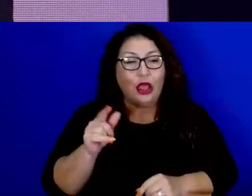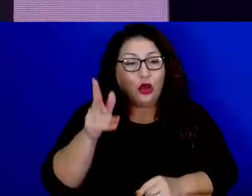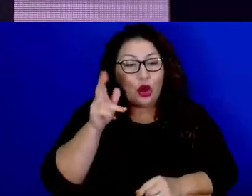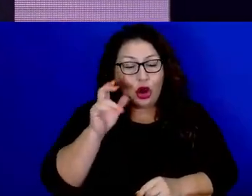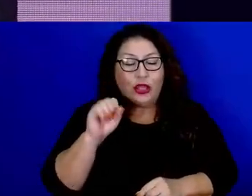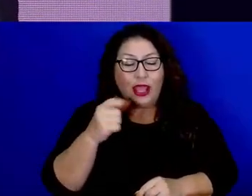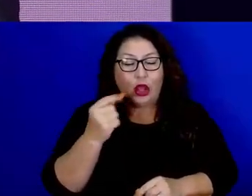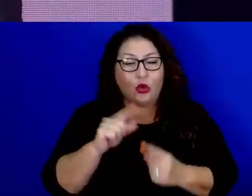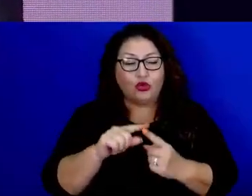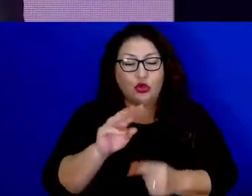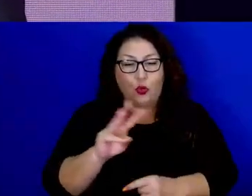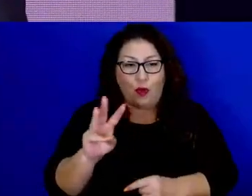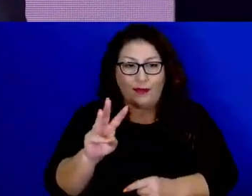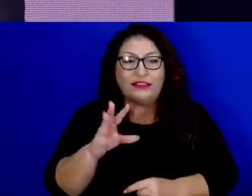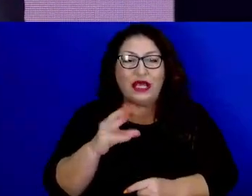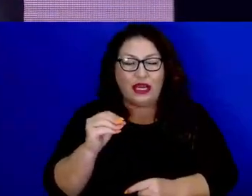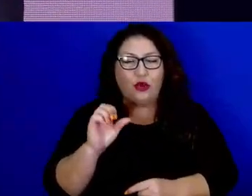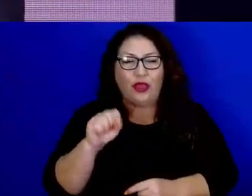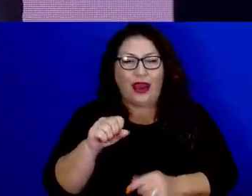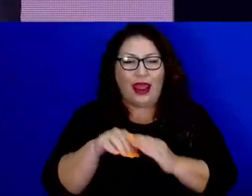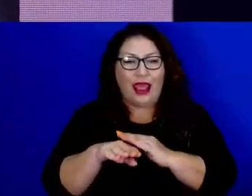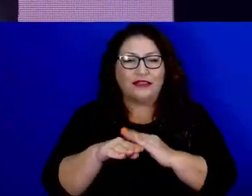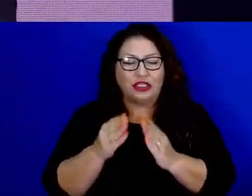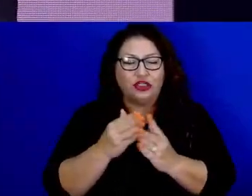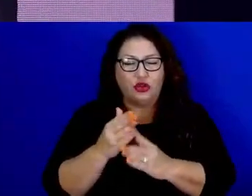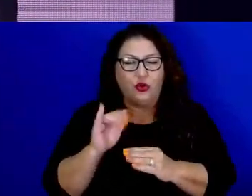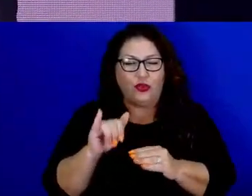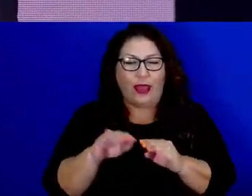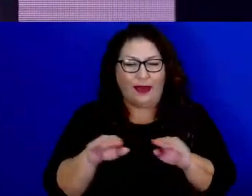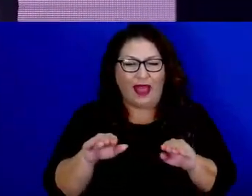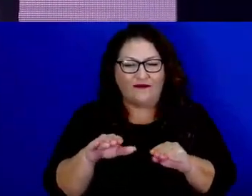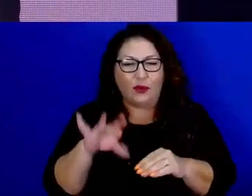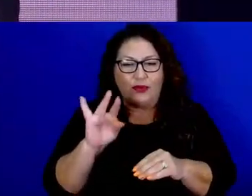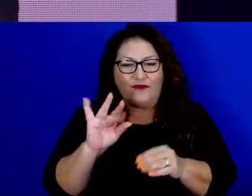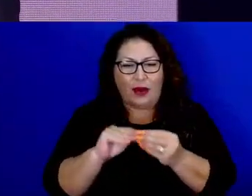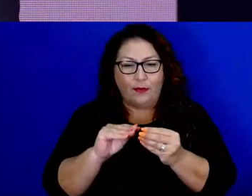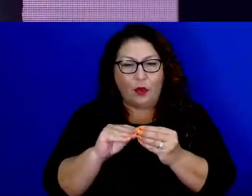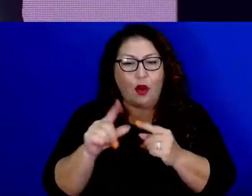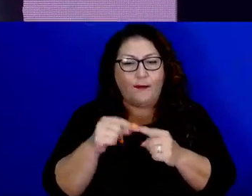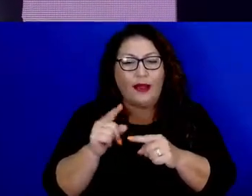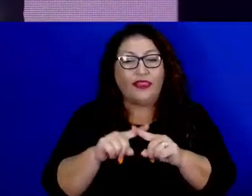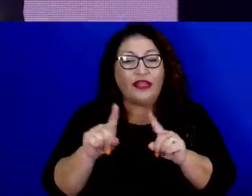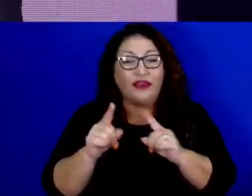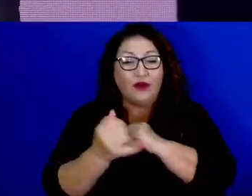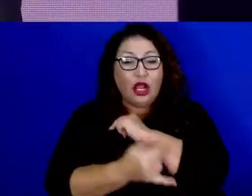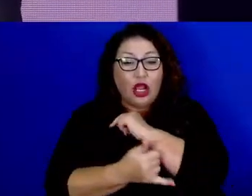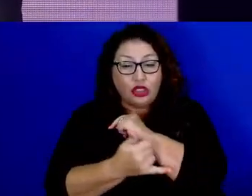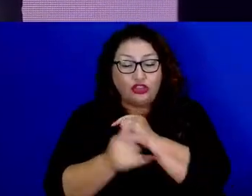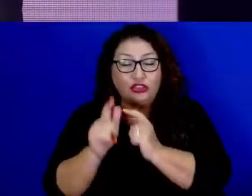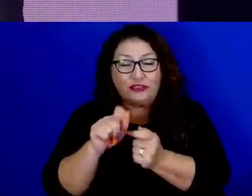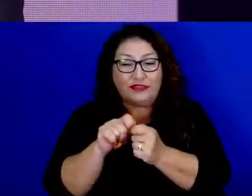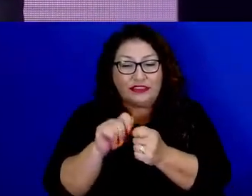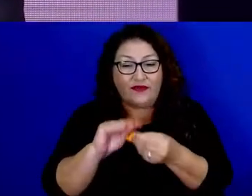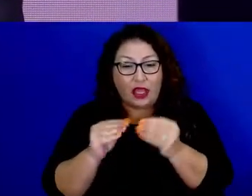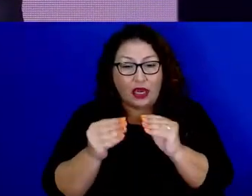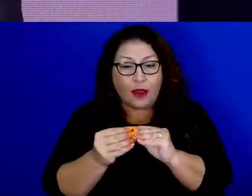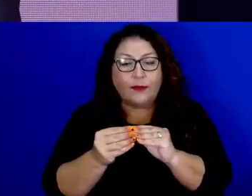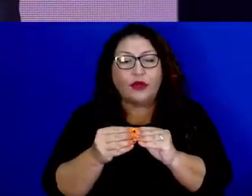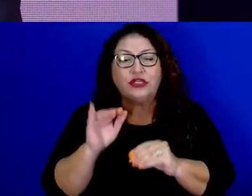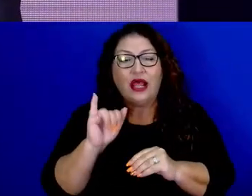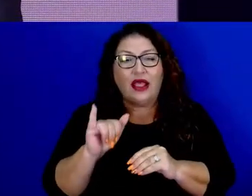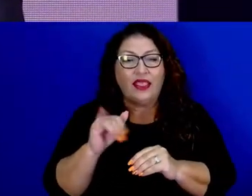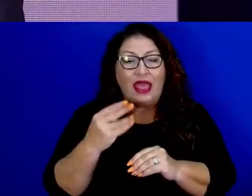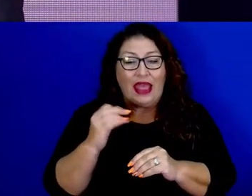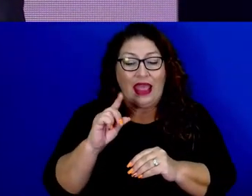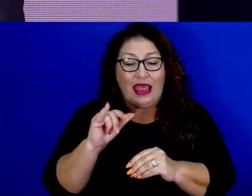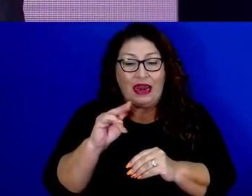that you can access through the platform to find out more about the different country-specific numbers, that headline number that we saw that